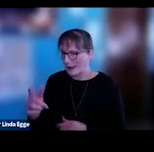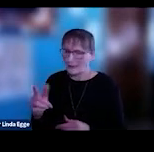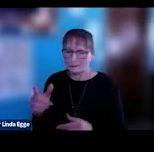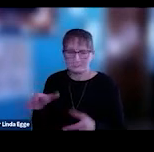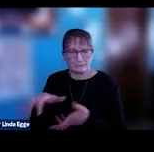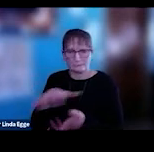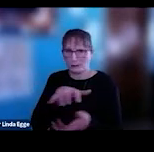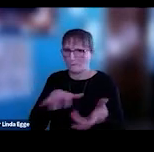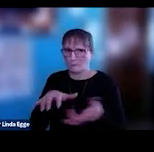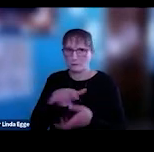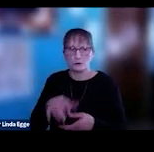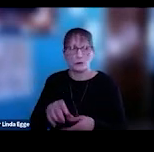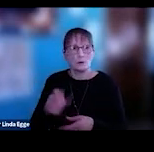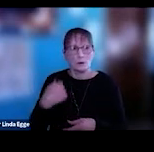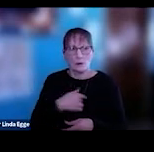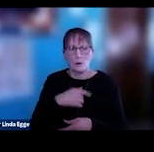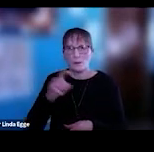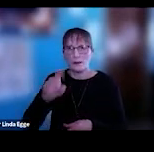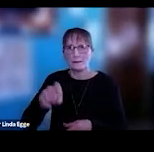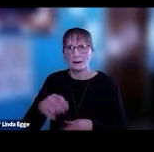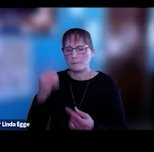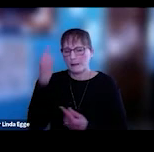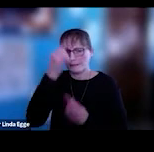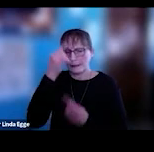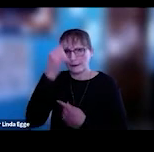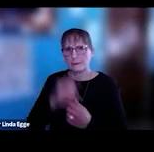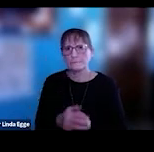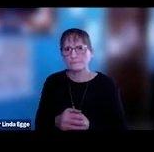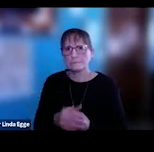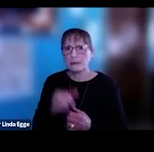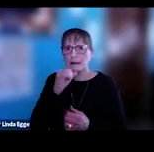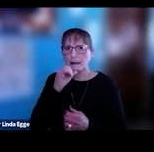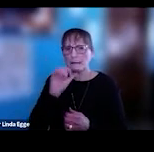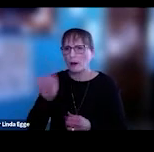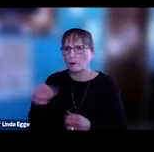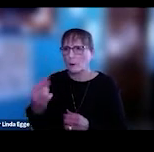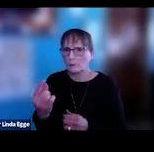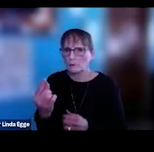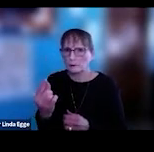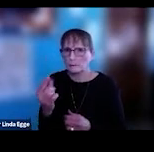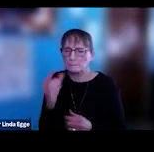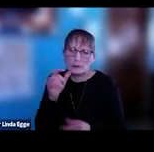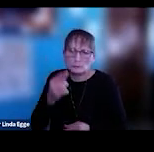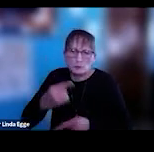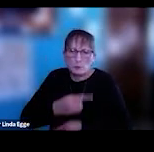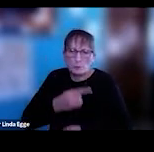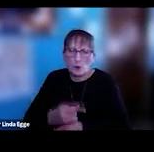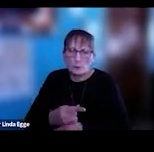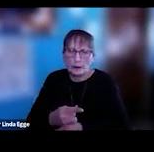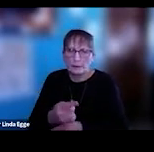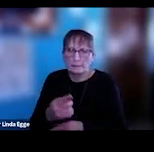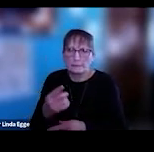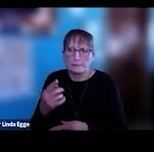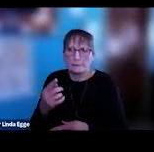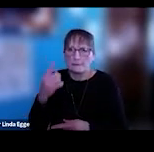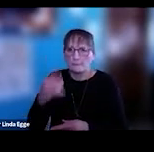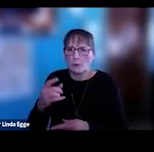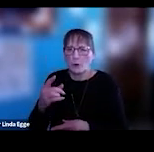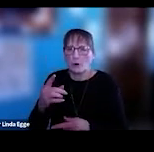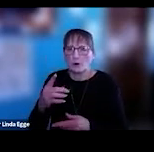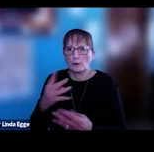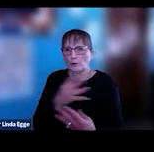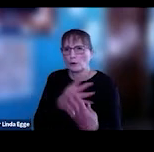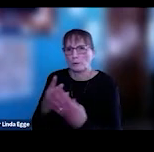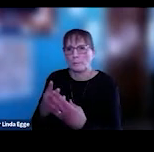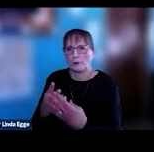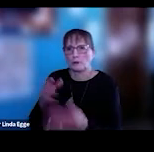confusing. We just need to be thinking not just what's appropriate for the criminal justice system,